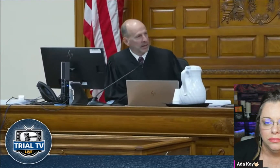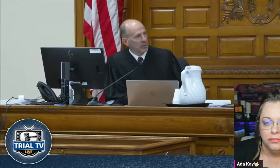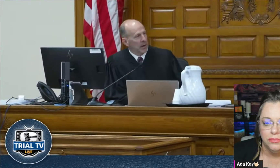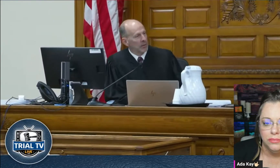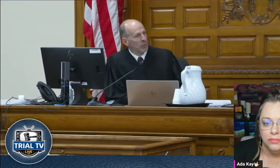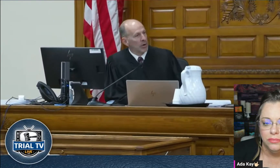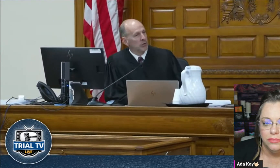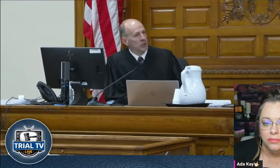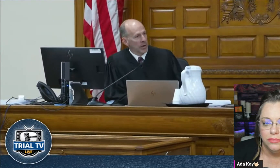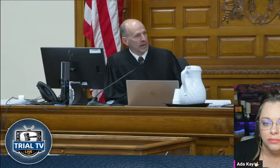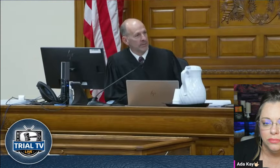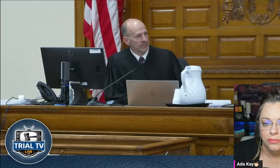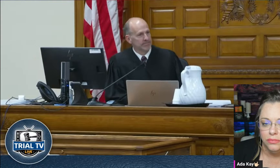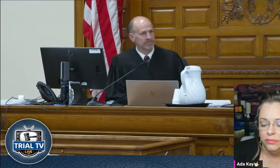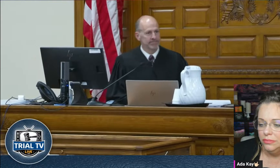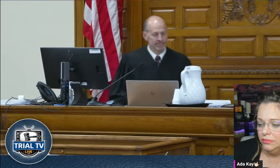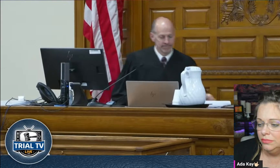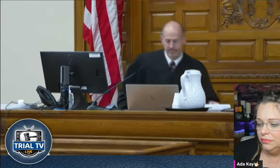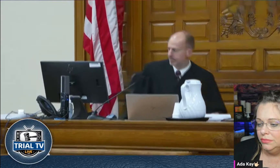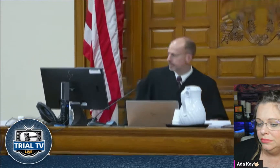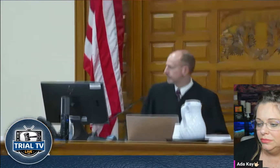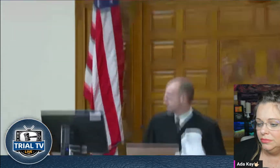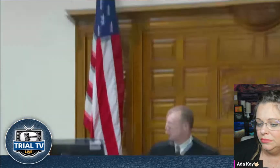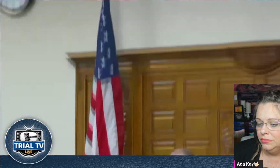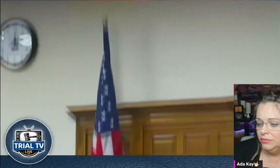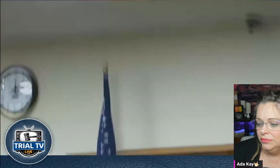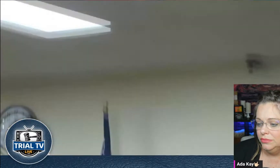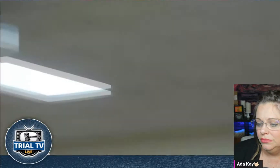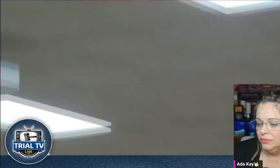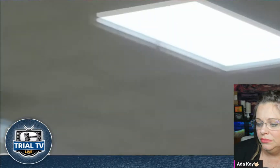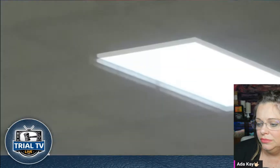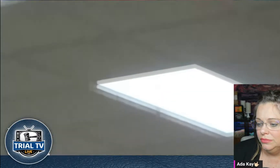up again around 1:20.